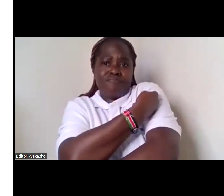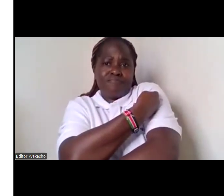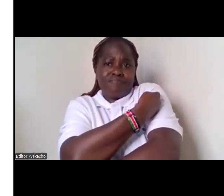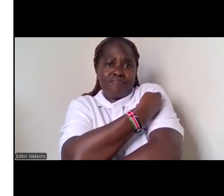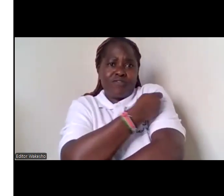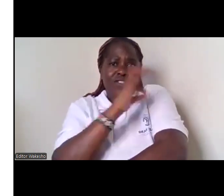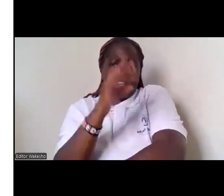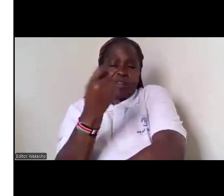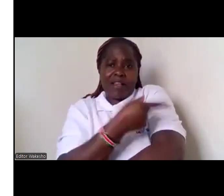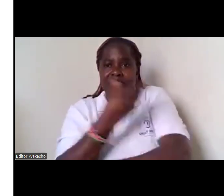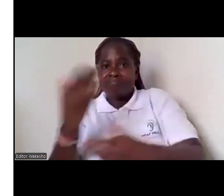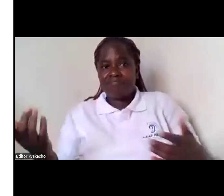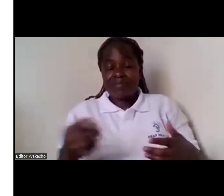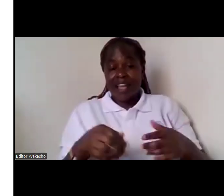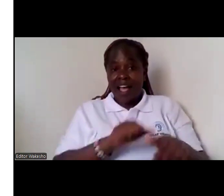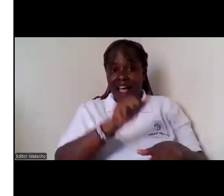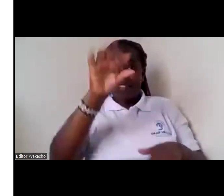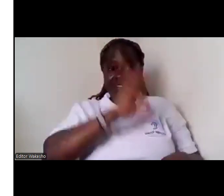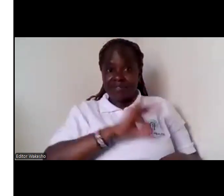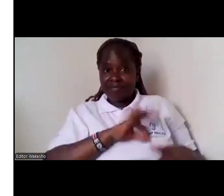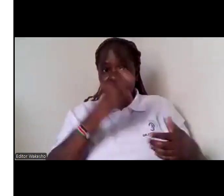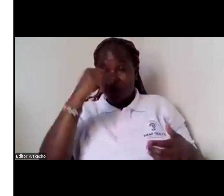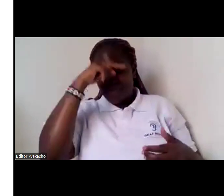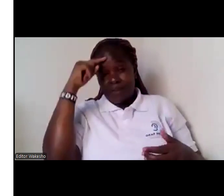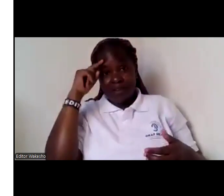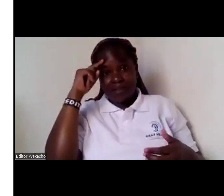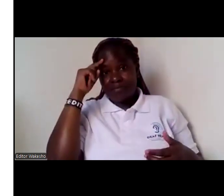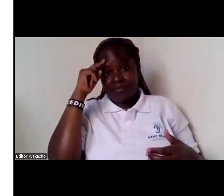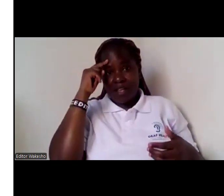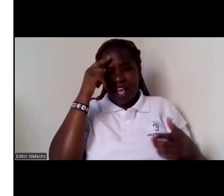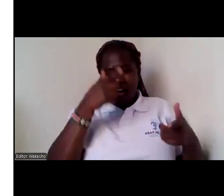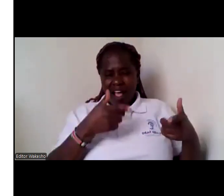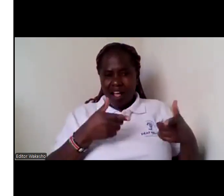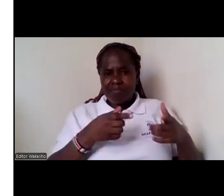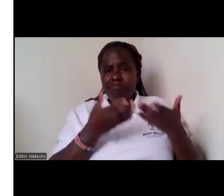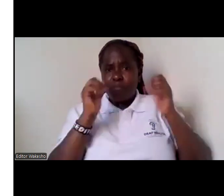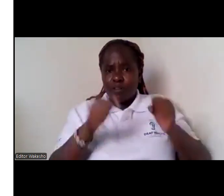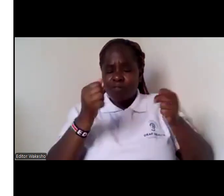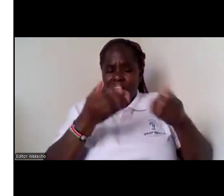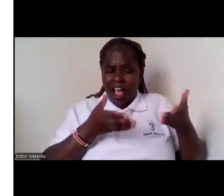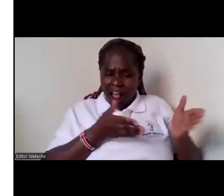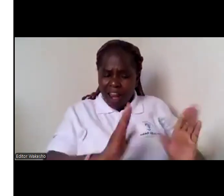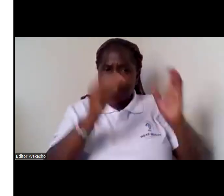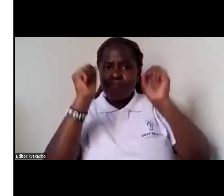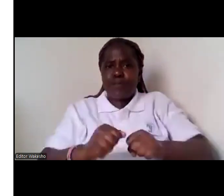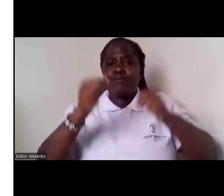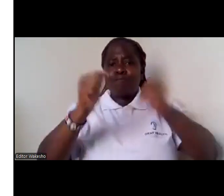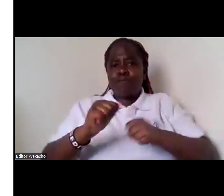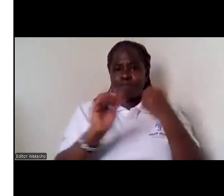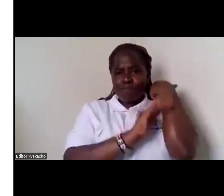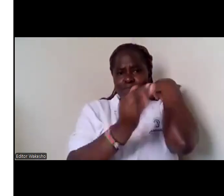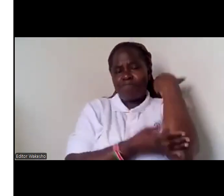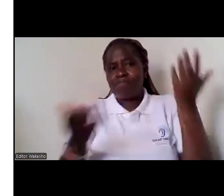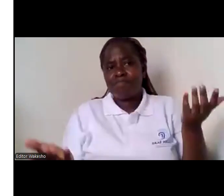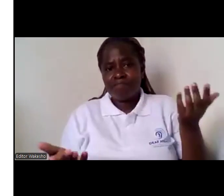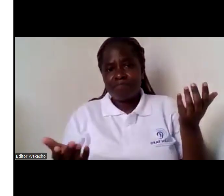Another advantage why it is popular is that it allows for a lot of privacy and discretion. It does not have